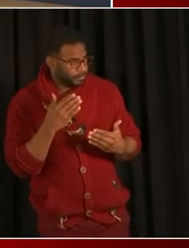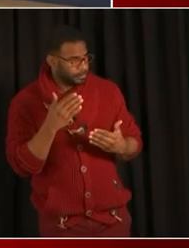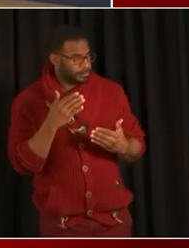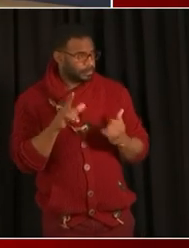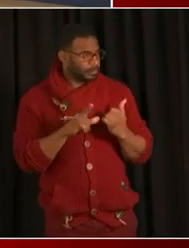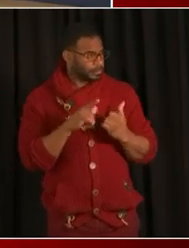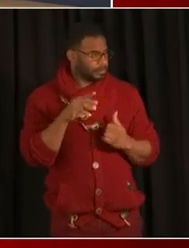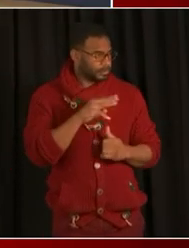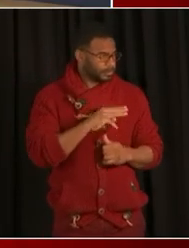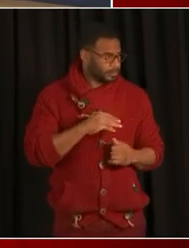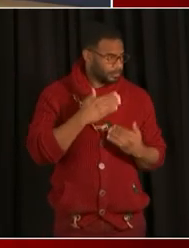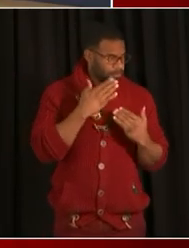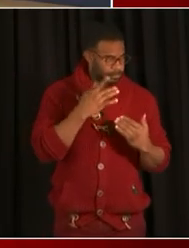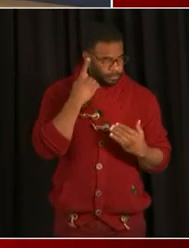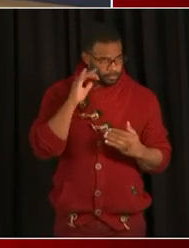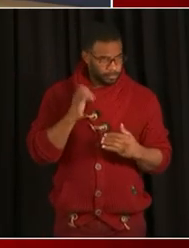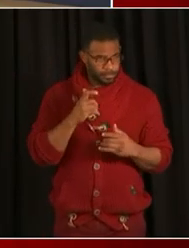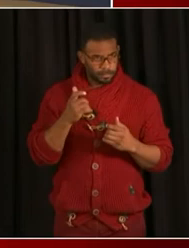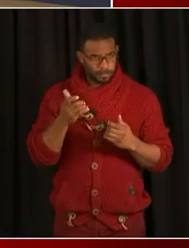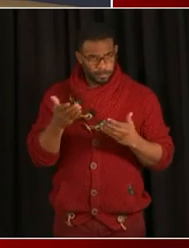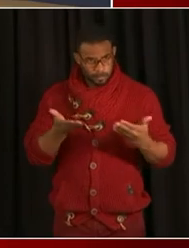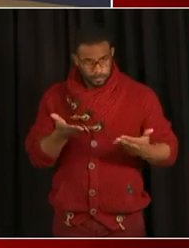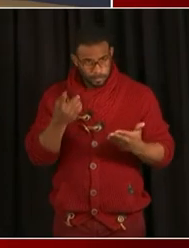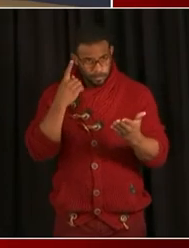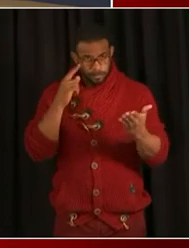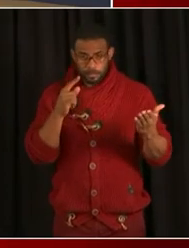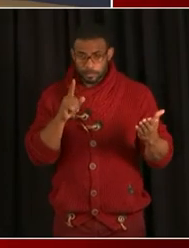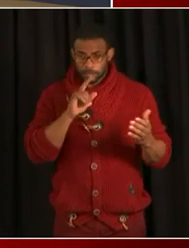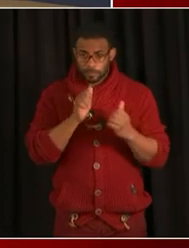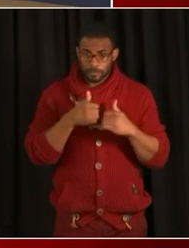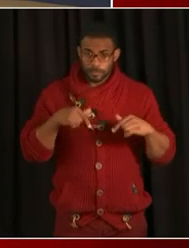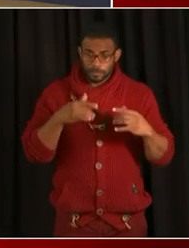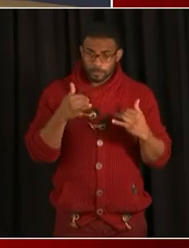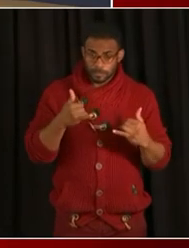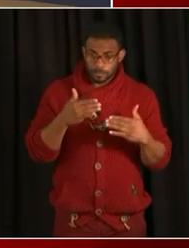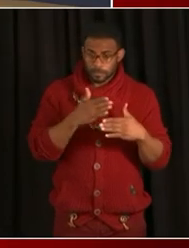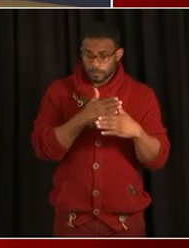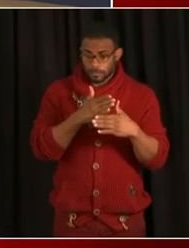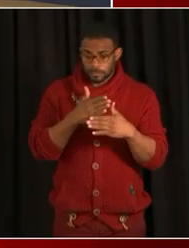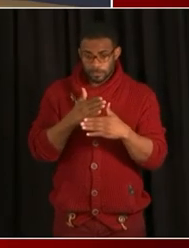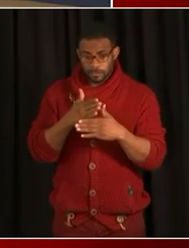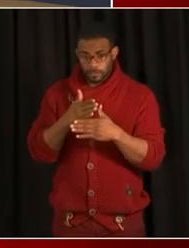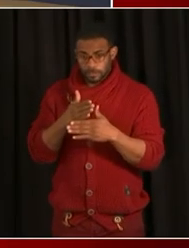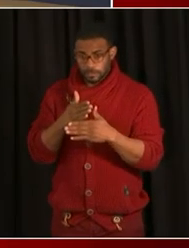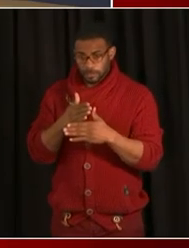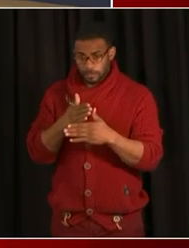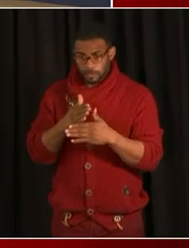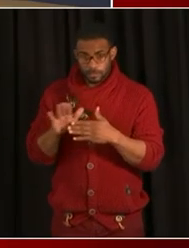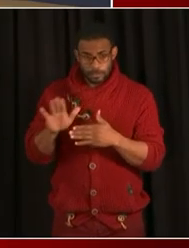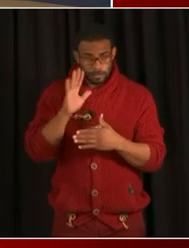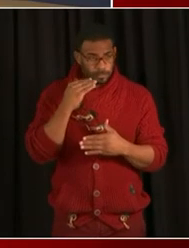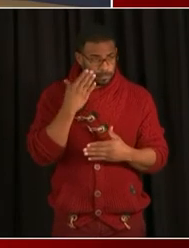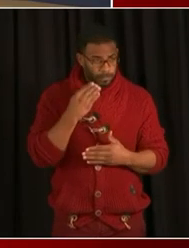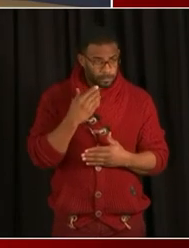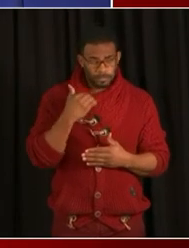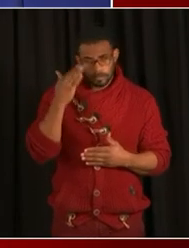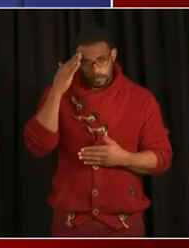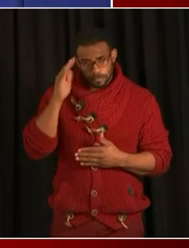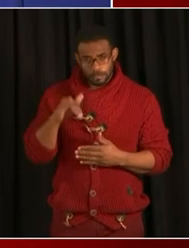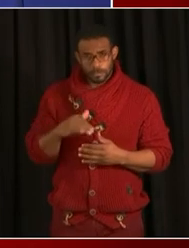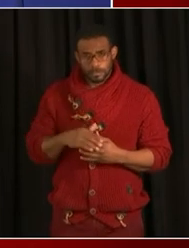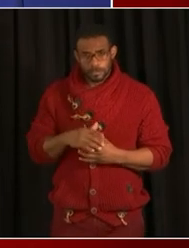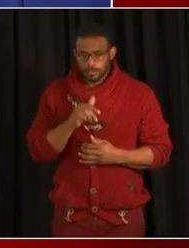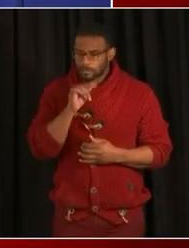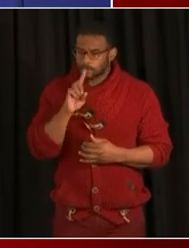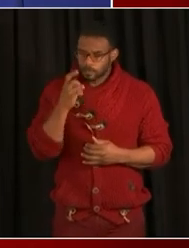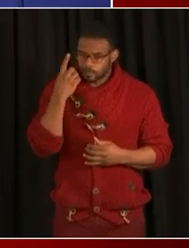Deputy Mayor, and again, thank you for our guests for being with us today and sharing their stories. And I know